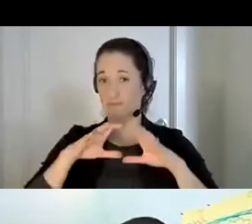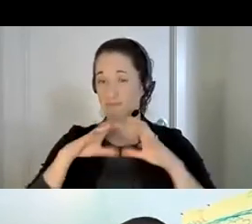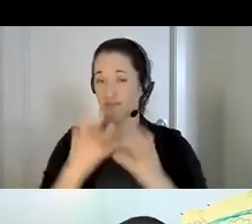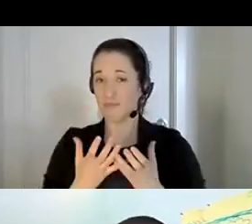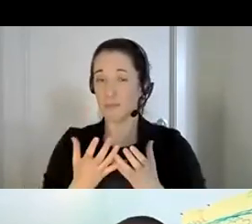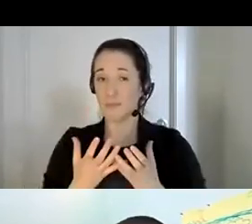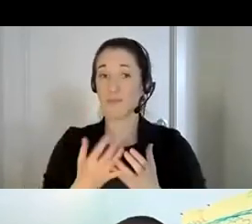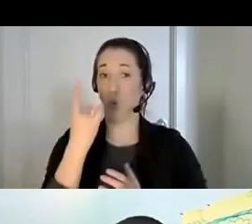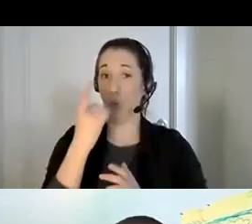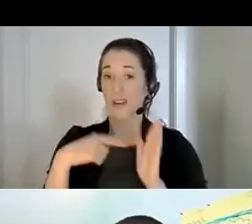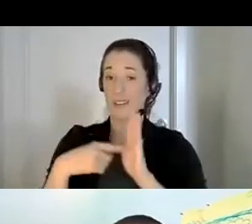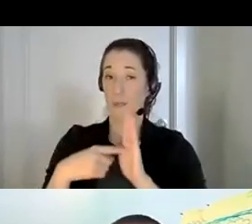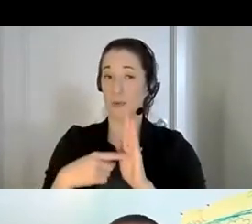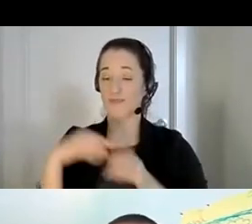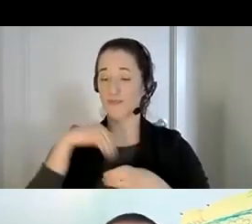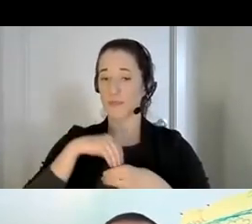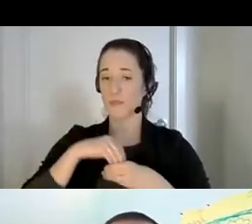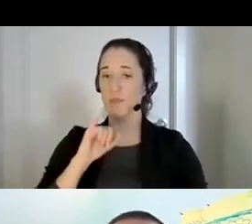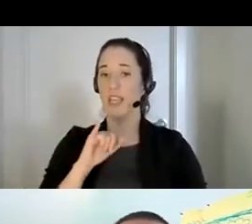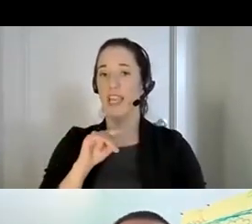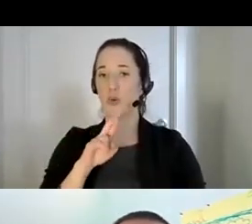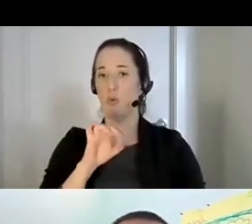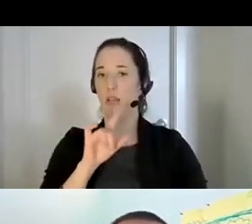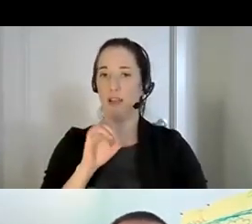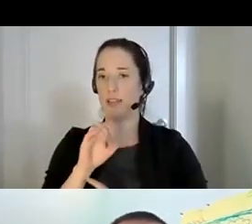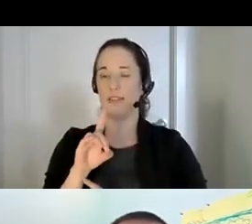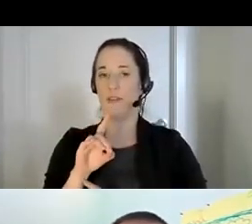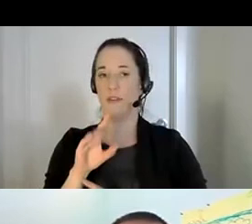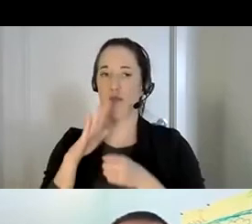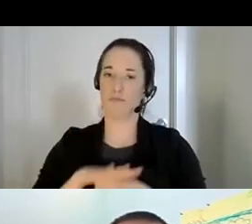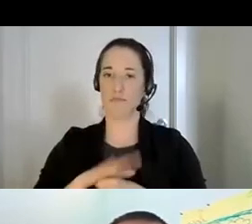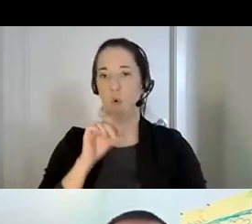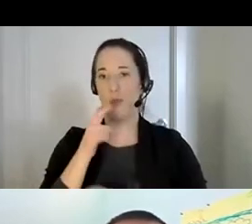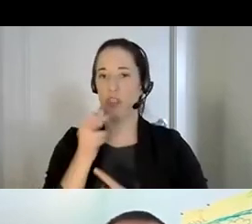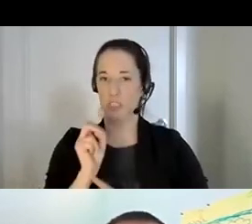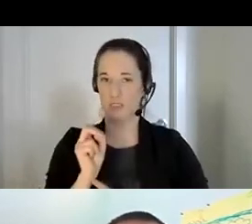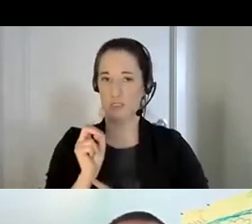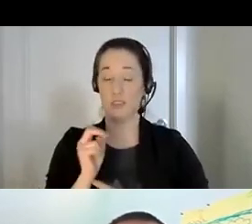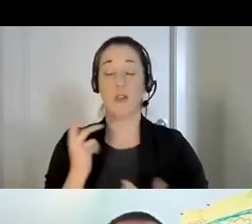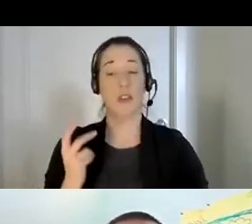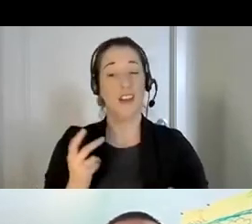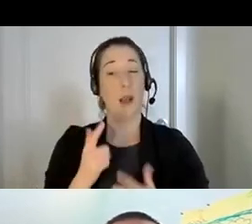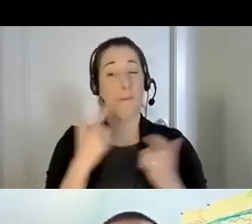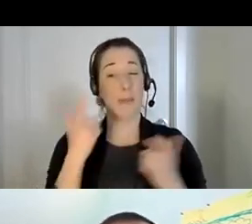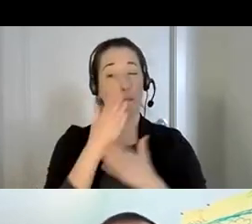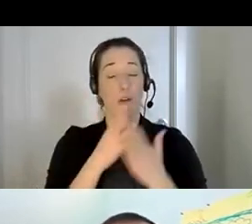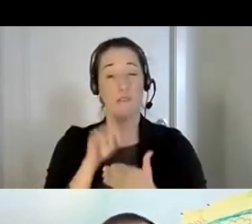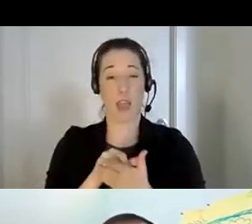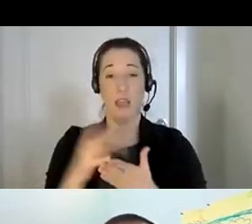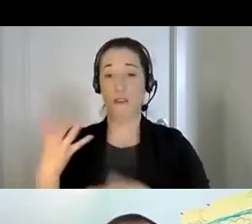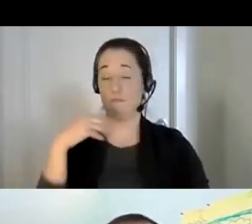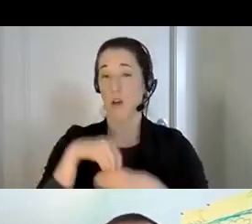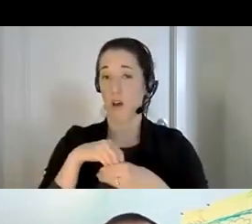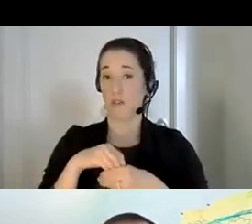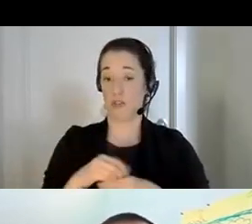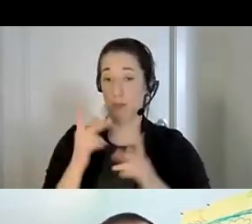oppression. And, internalized oppression, a big part of it involves the oppressed person